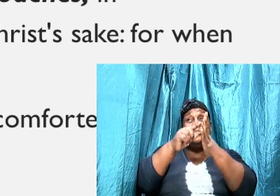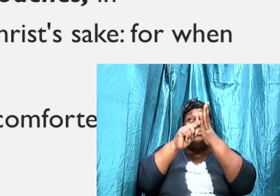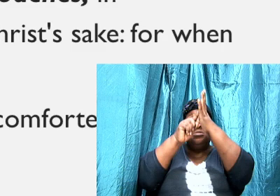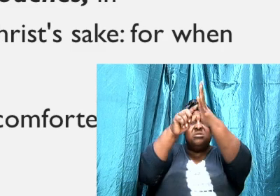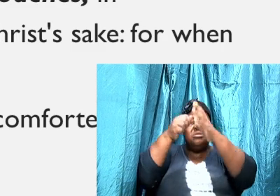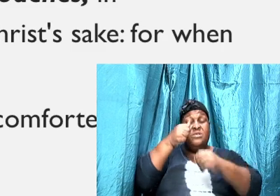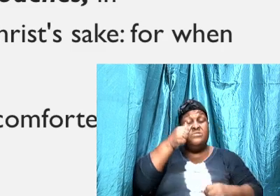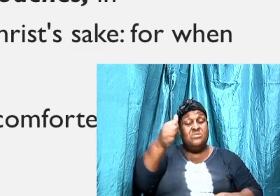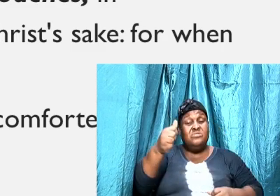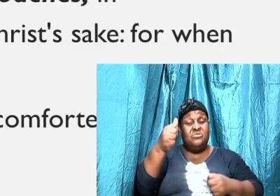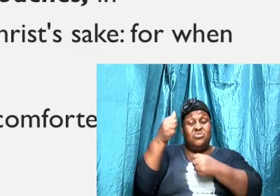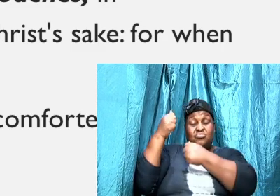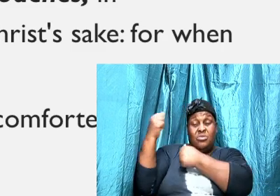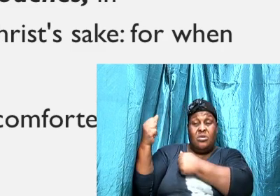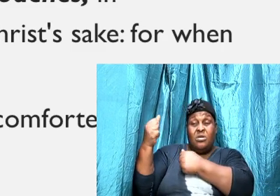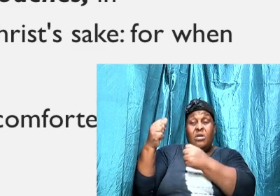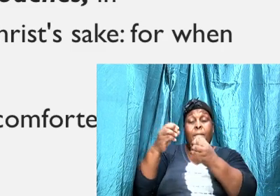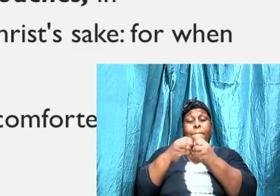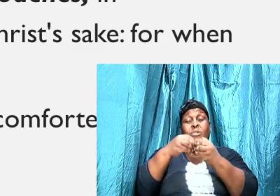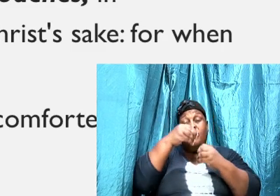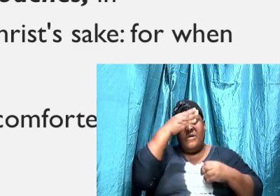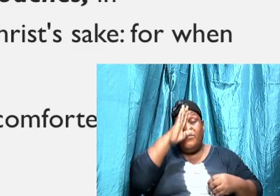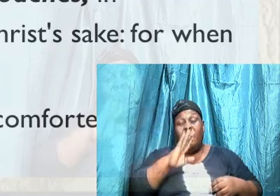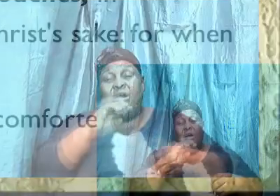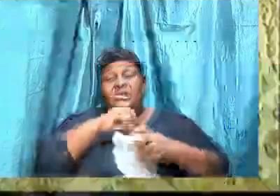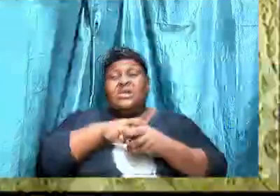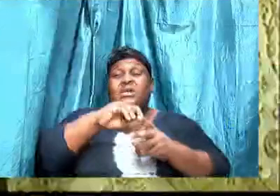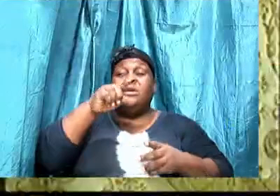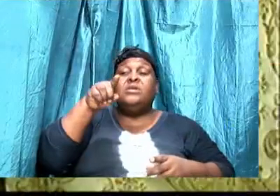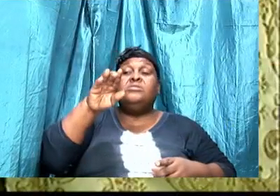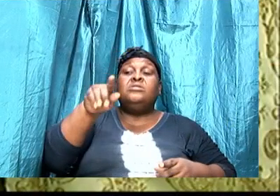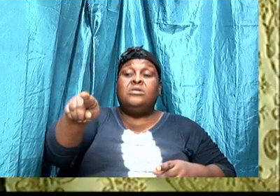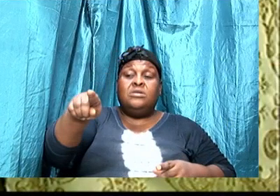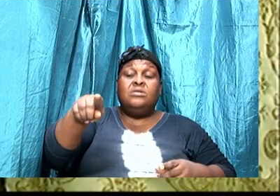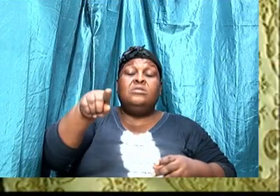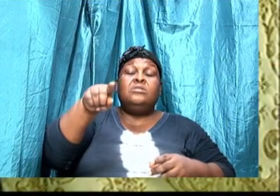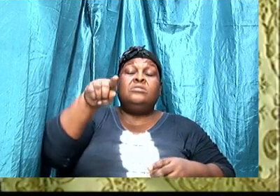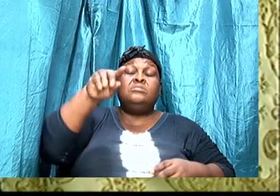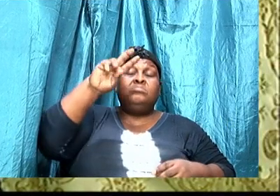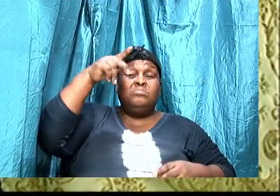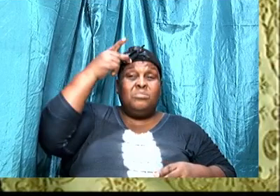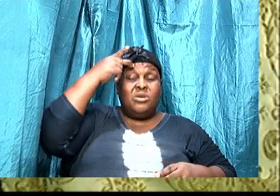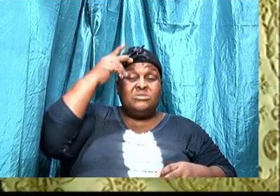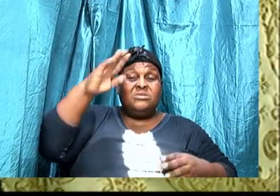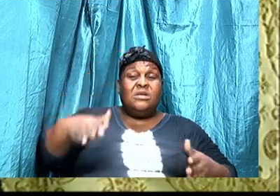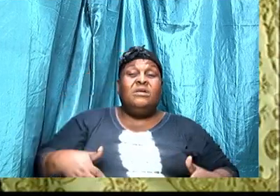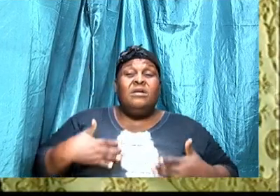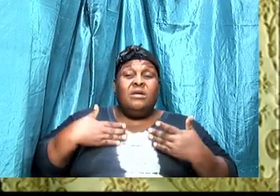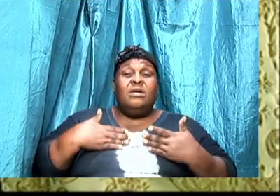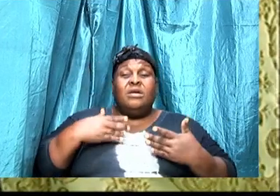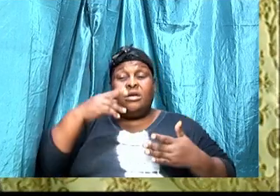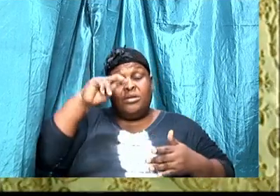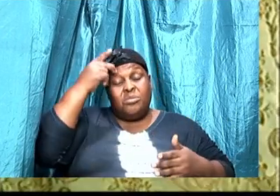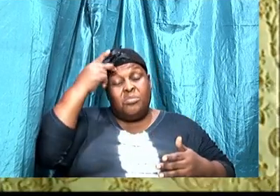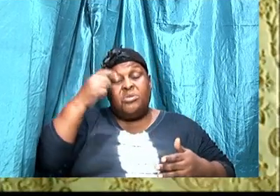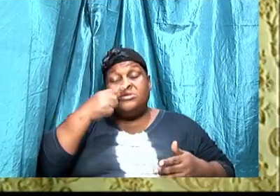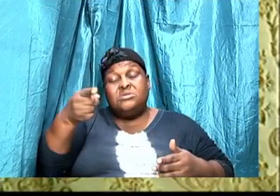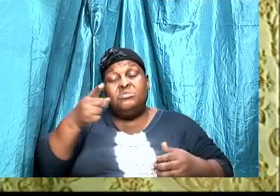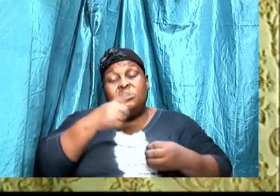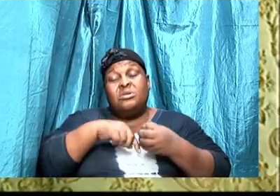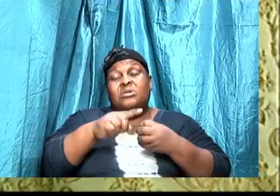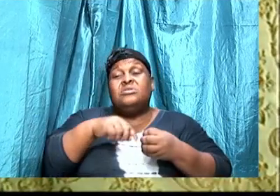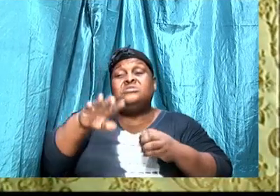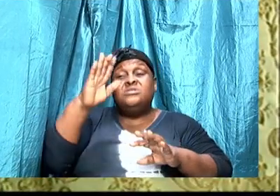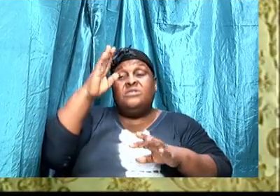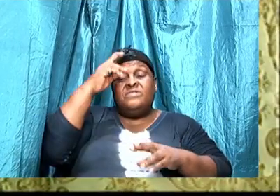God, for more of God in his life. And so Paul says, because of this, I will glory in these things. And so